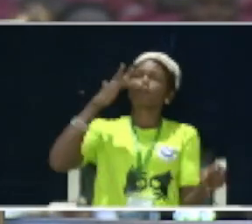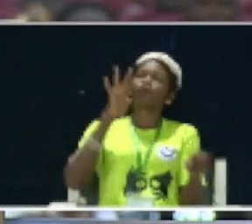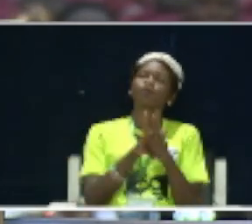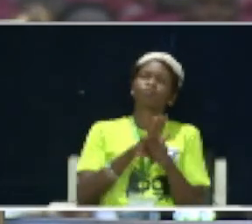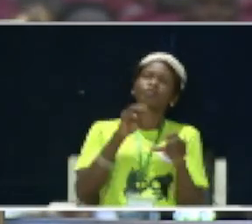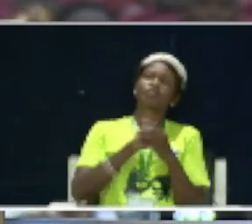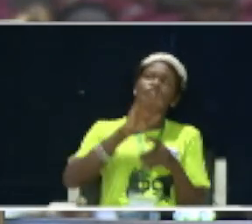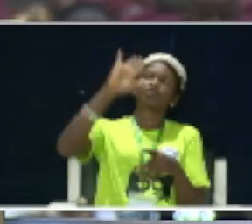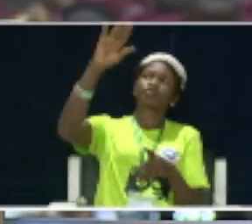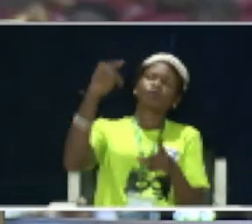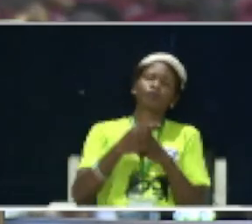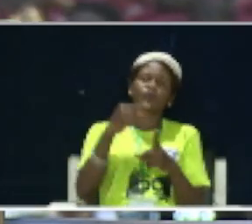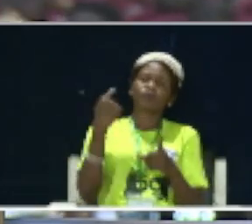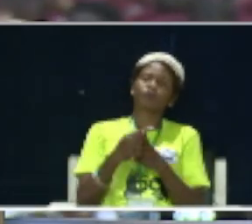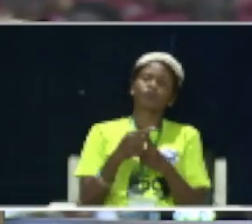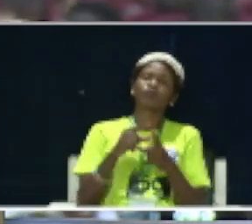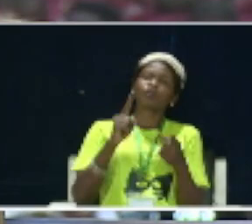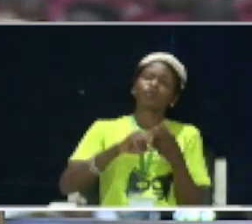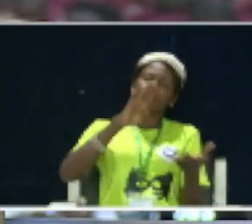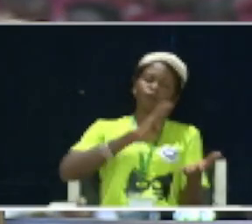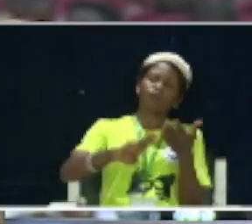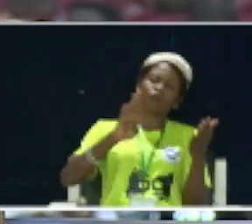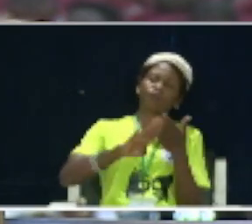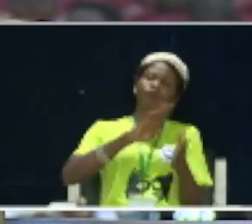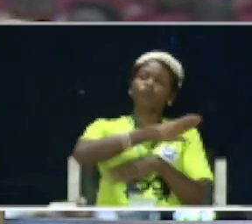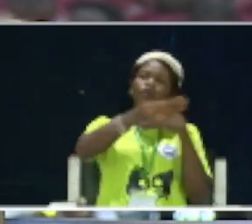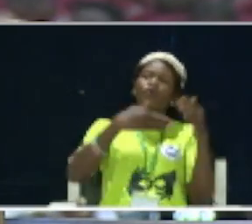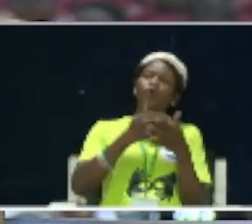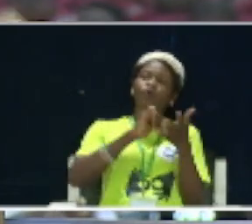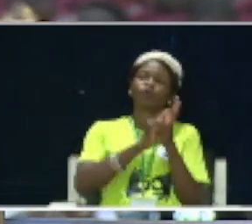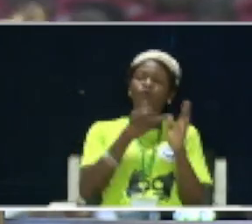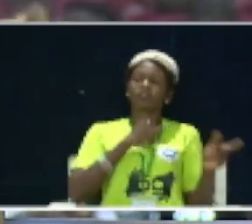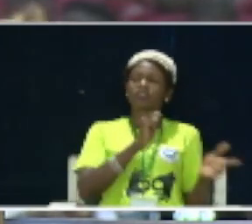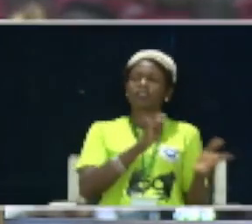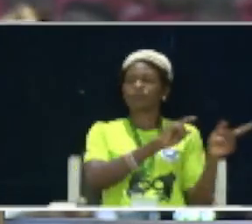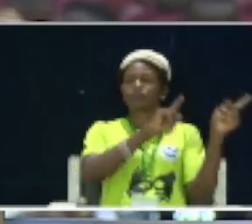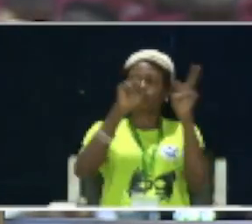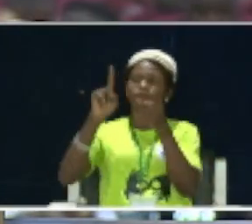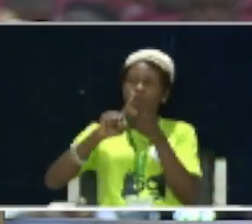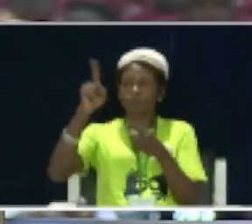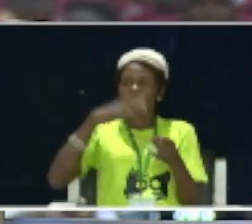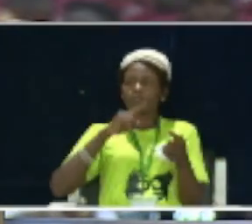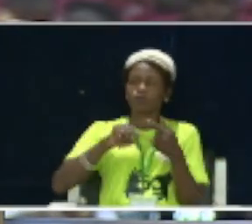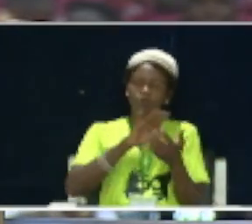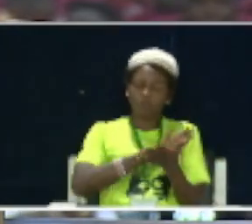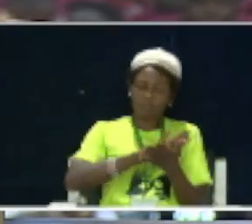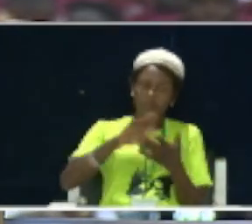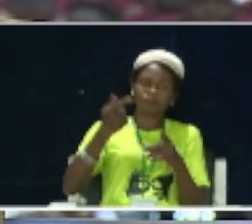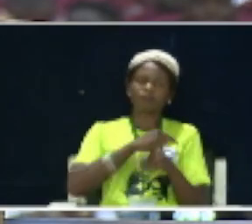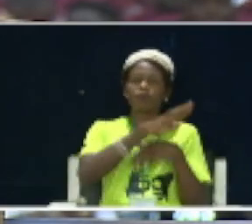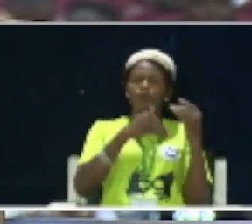word to forgive all those who come to you and to cleanse them from